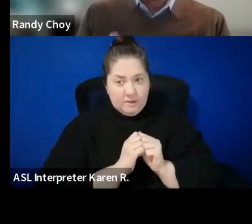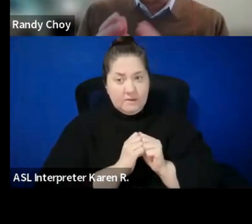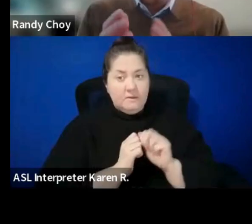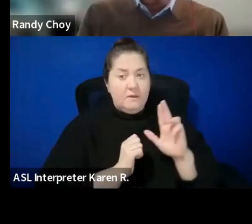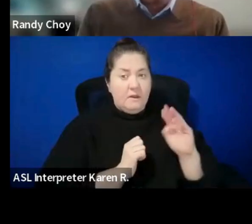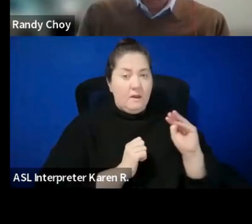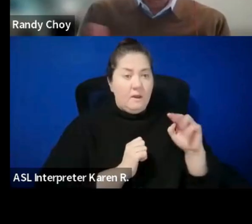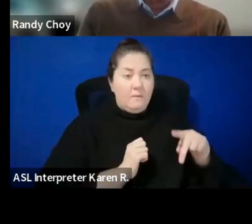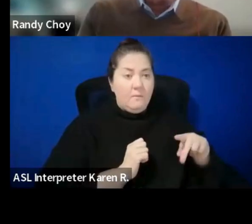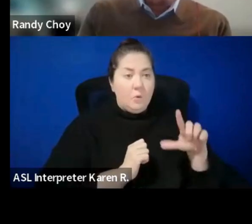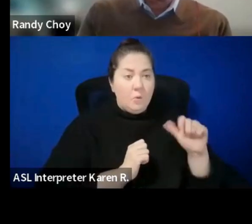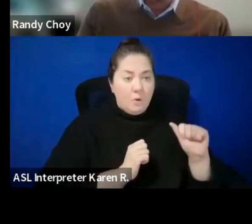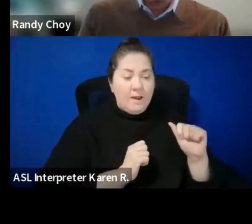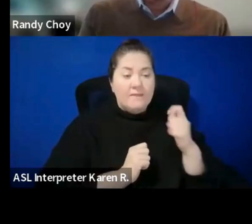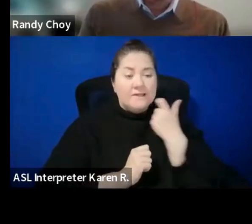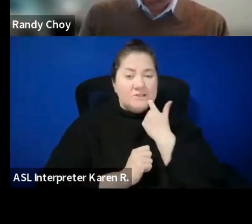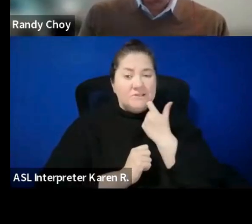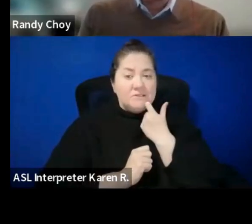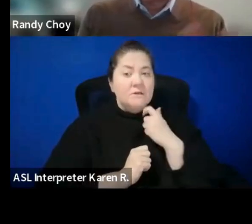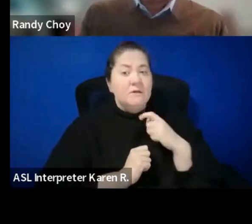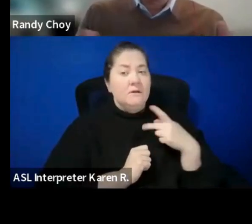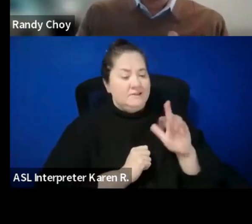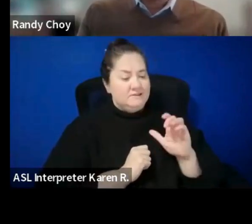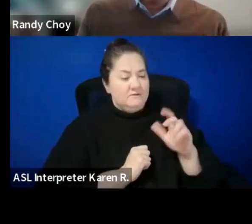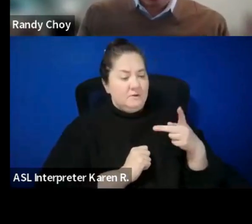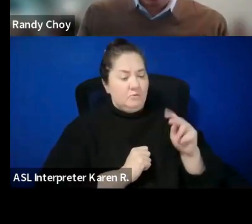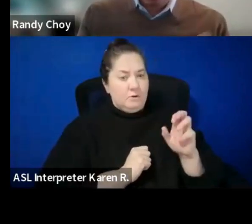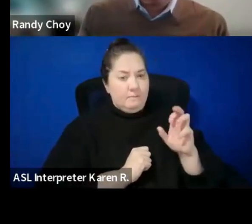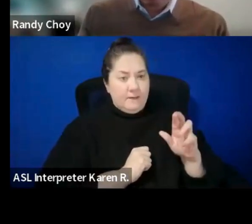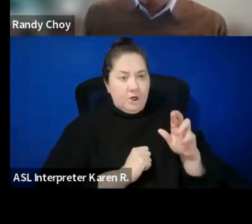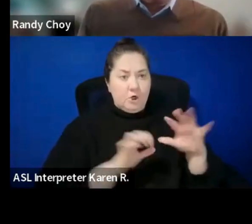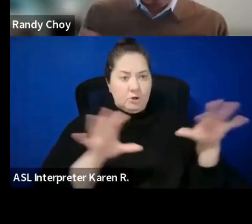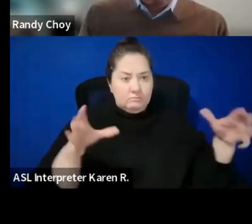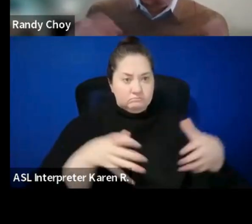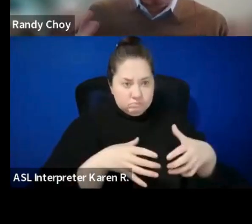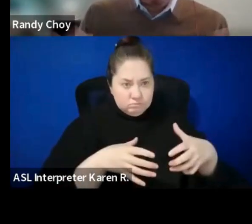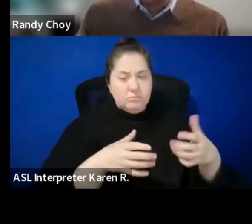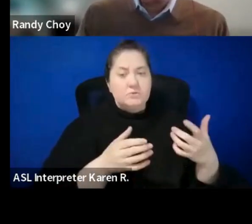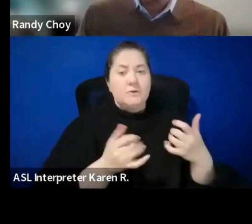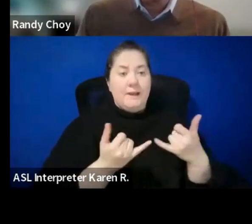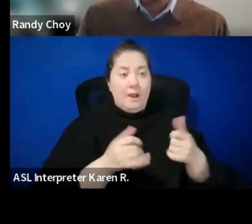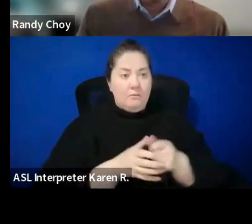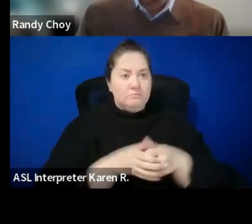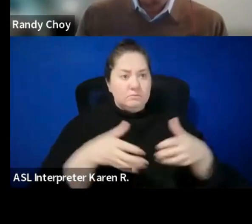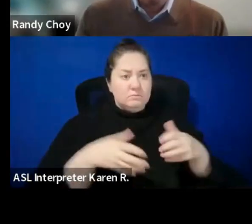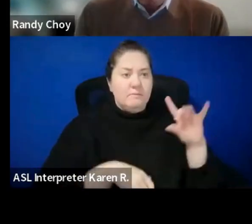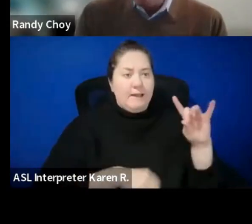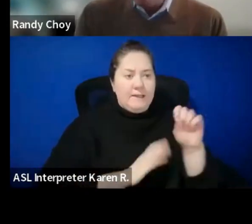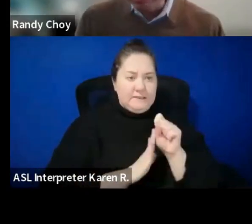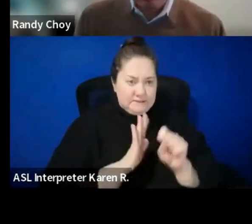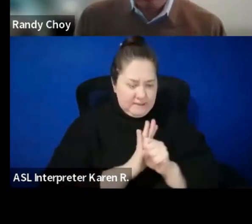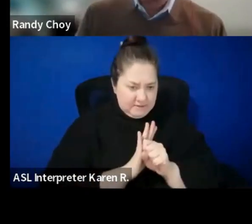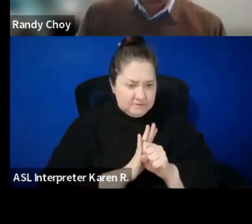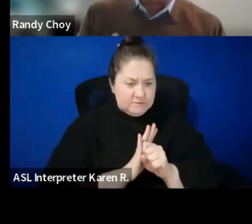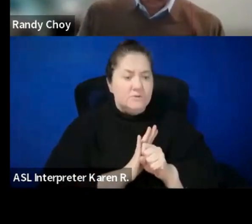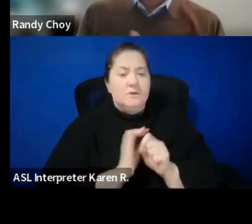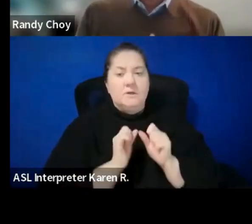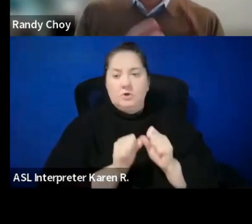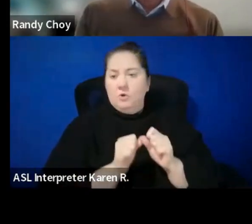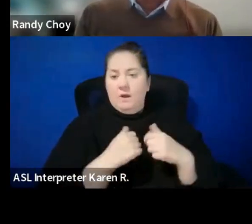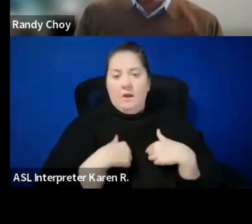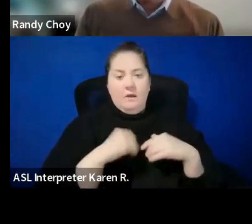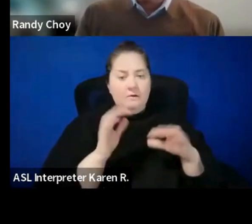acquisition of Pacific Premier down in Southern California, we're now in 8 states. So we're growing. We continue to have